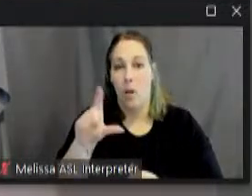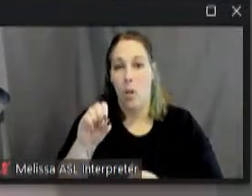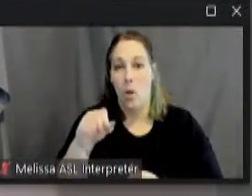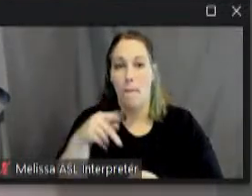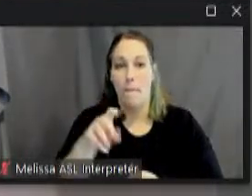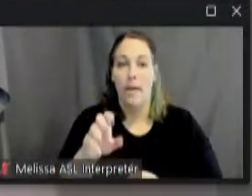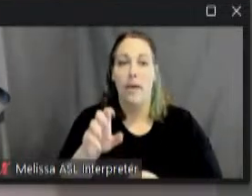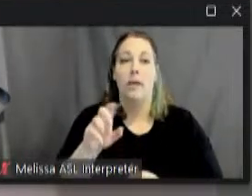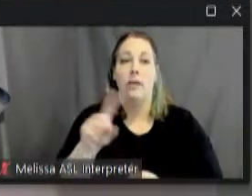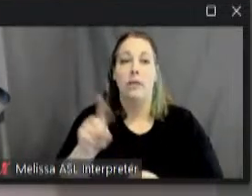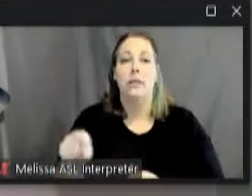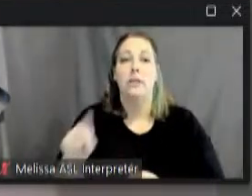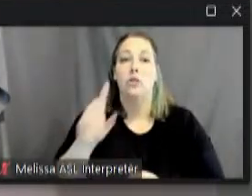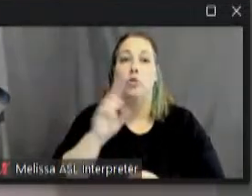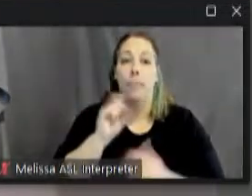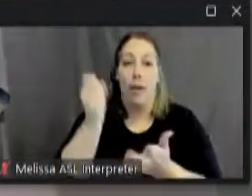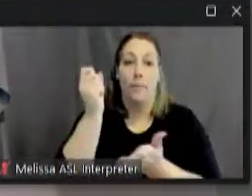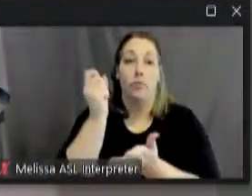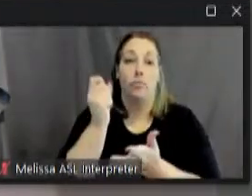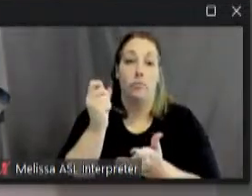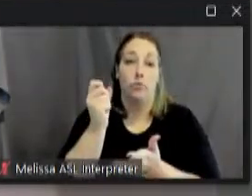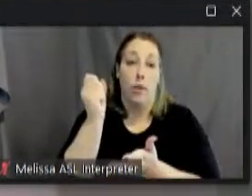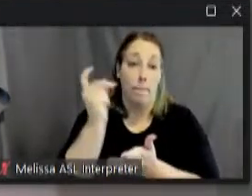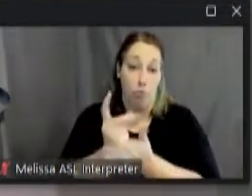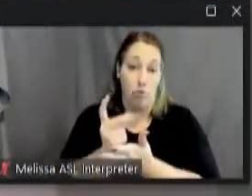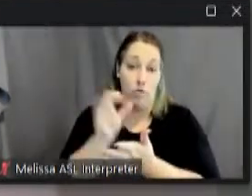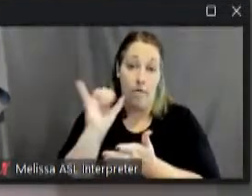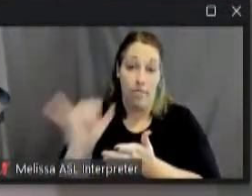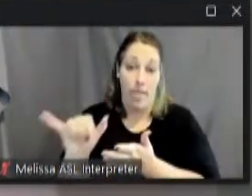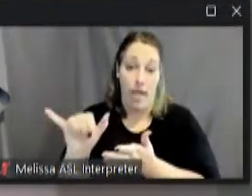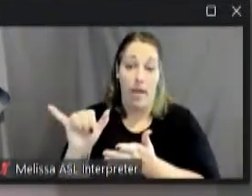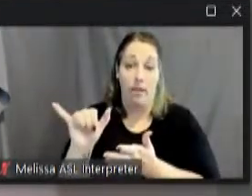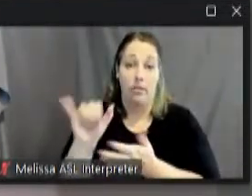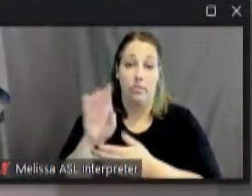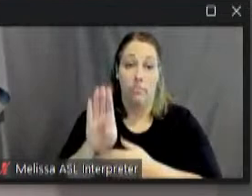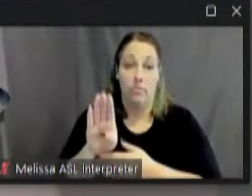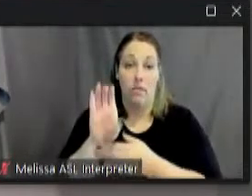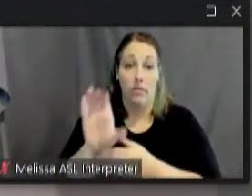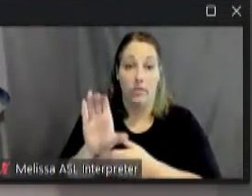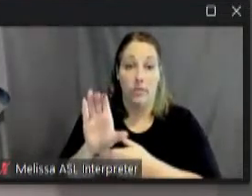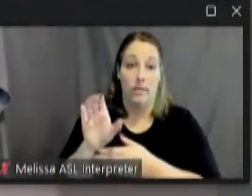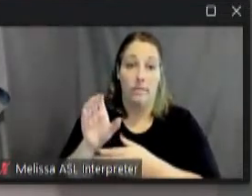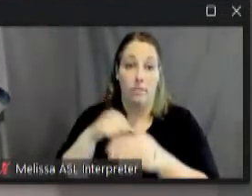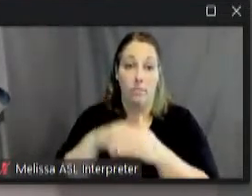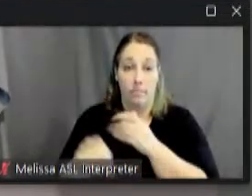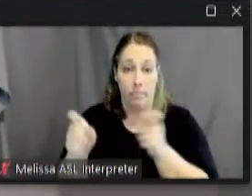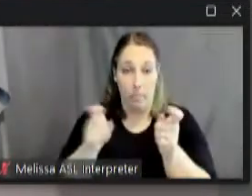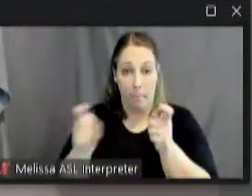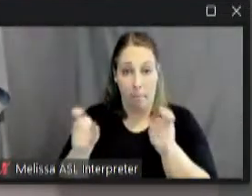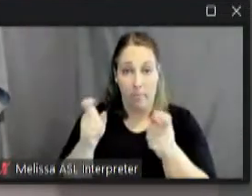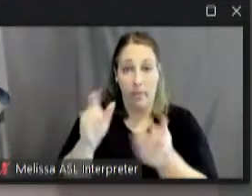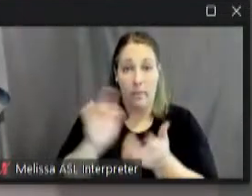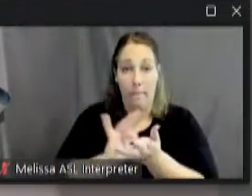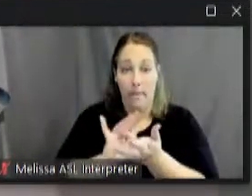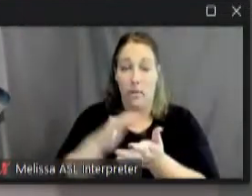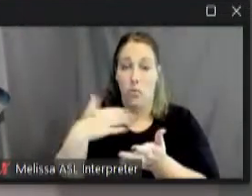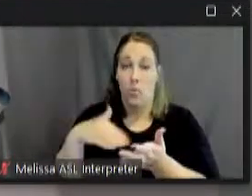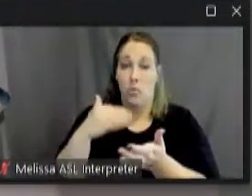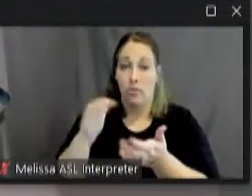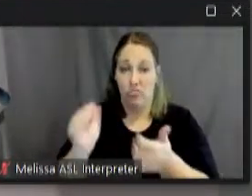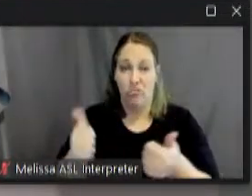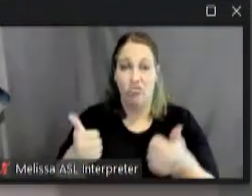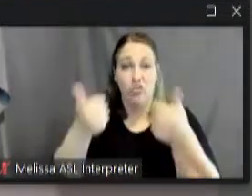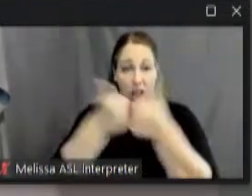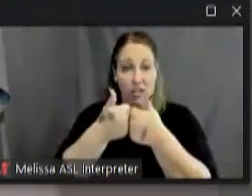the contraceptive pill was an enormous challenge because of what the Secretary of State,